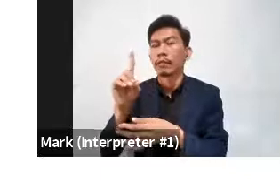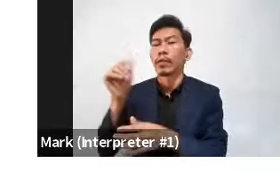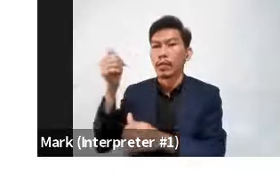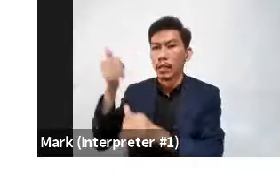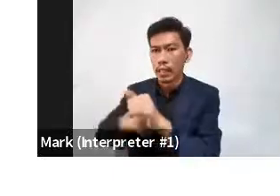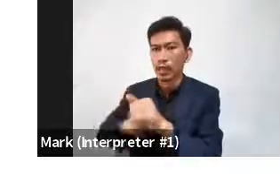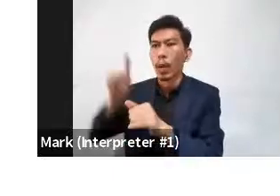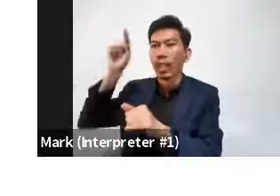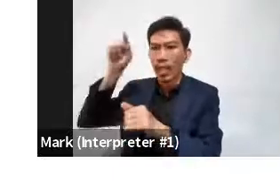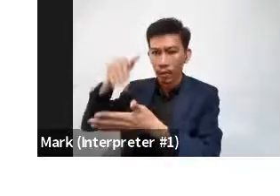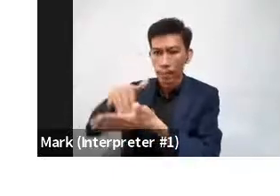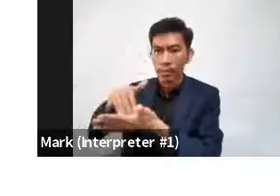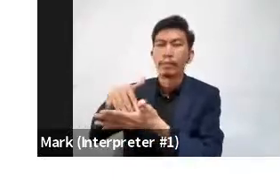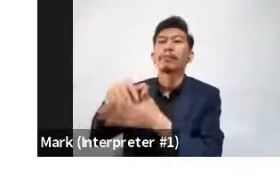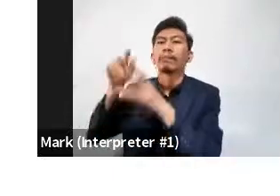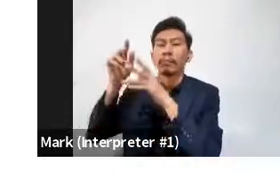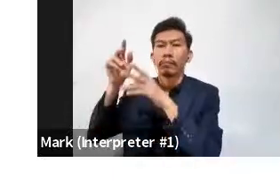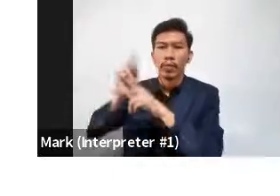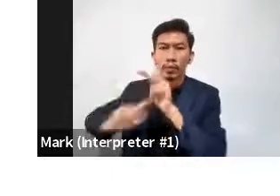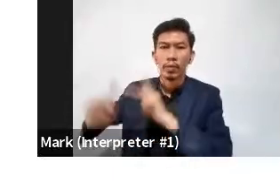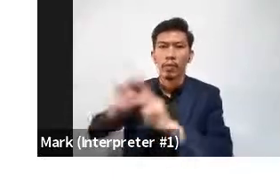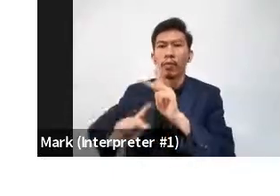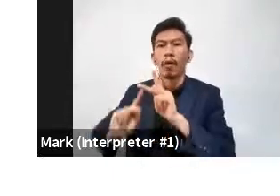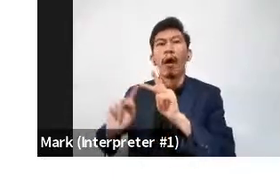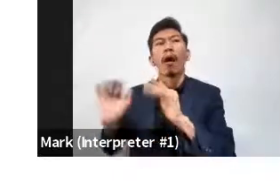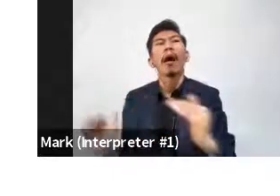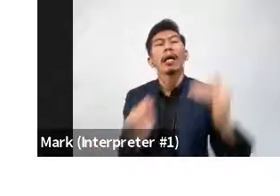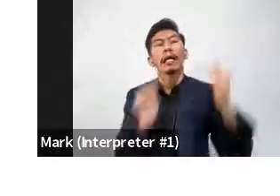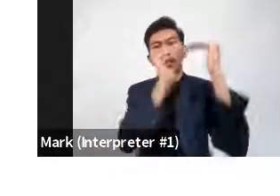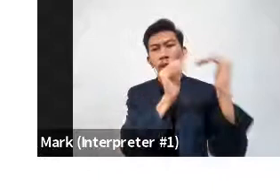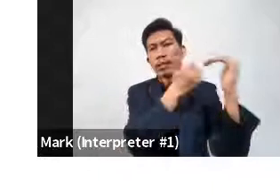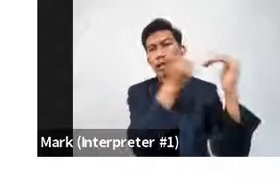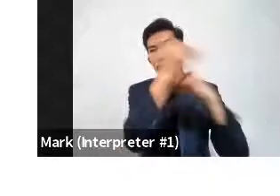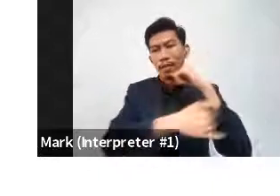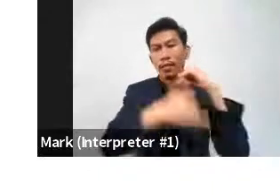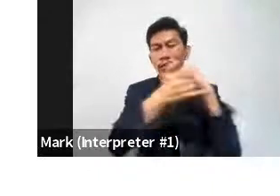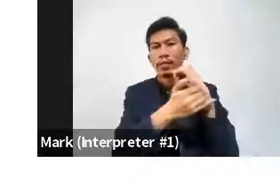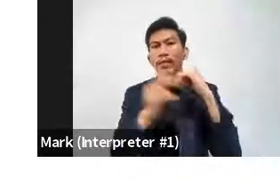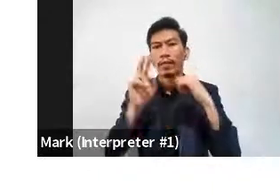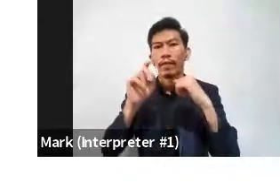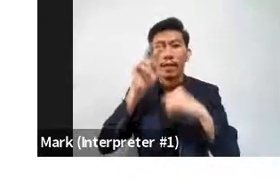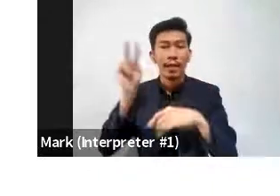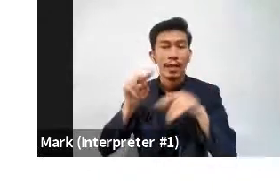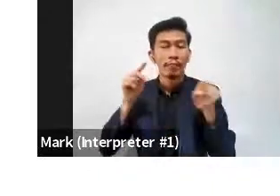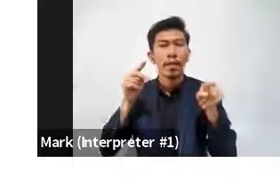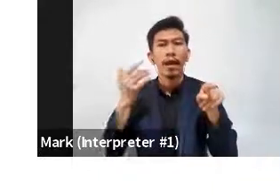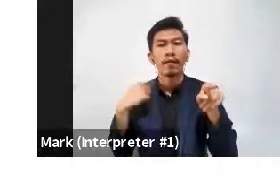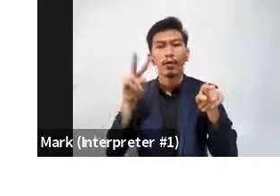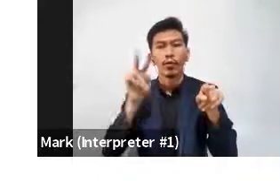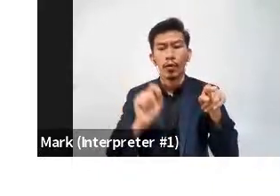other countries, right? So yeah, in Vietnam, the number of beds is around 2.5 beds per